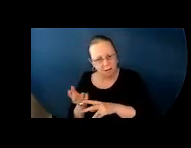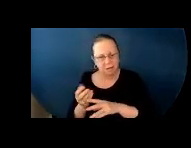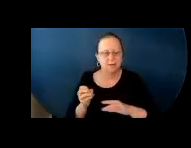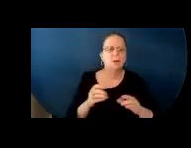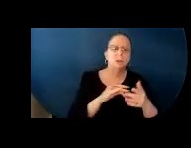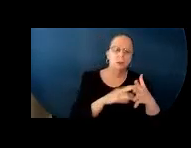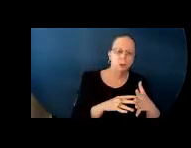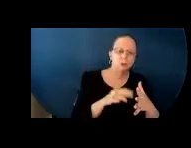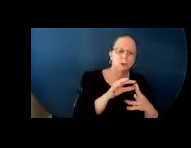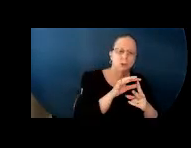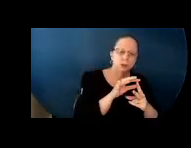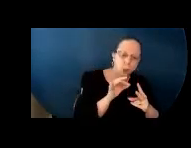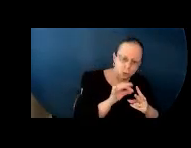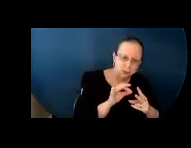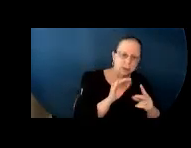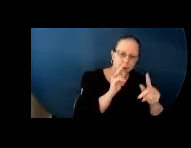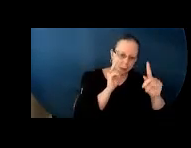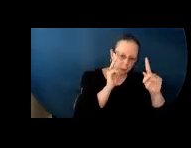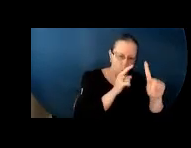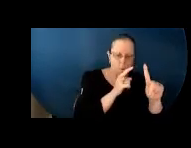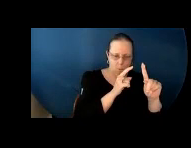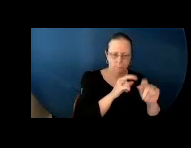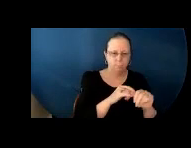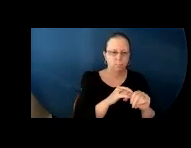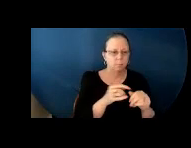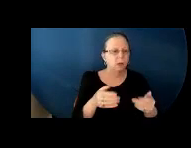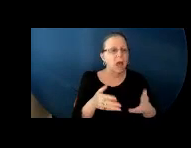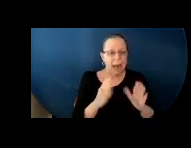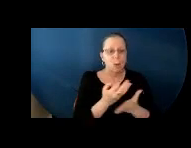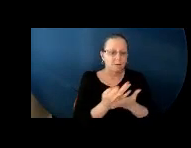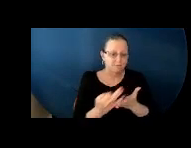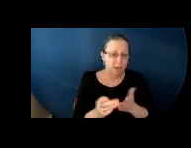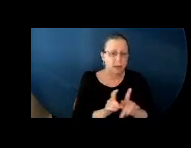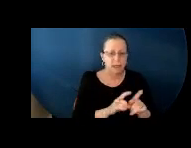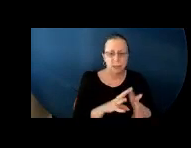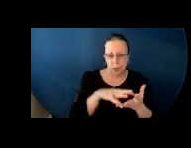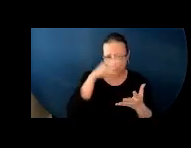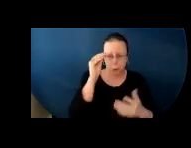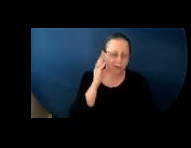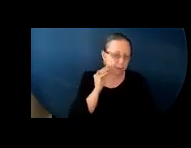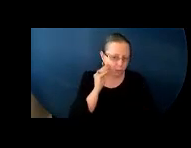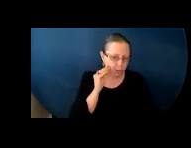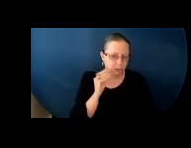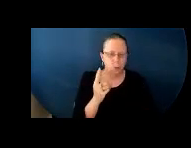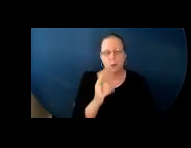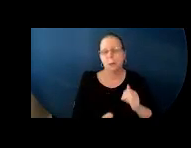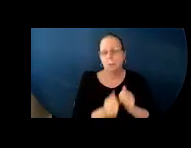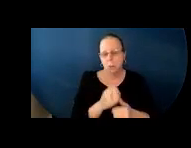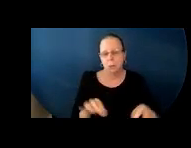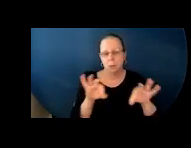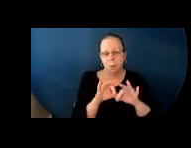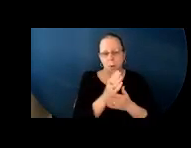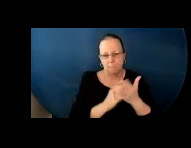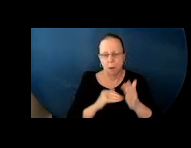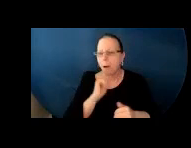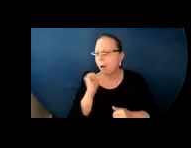student chosen goal. Allowing failure as a learning experience is one of the most important pieces, because all the